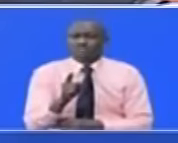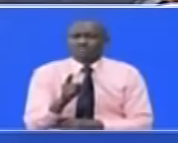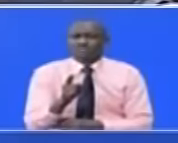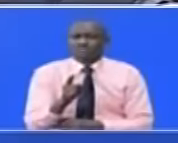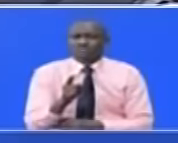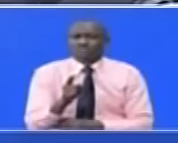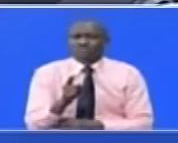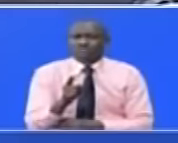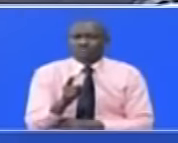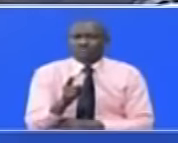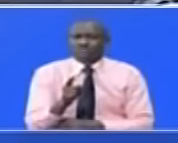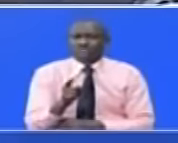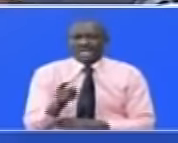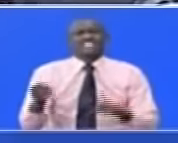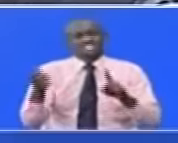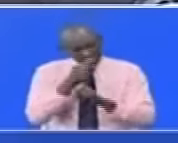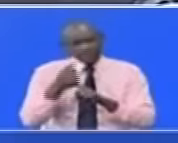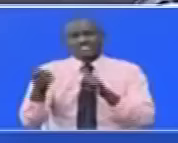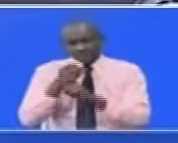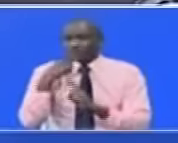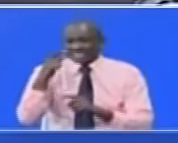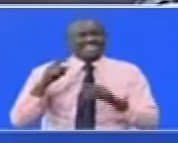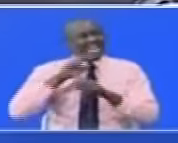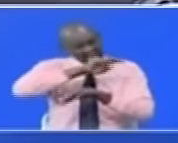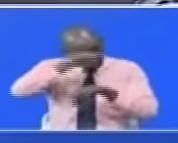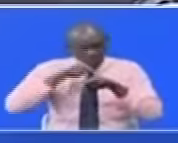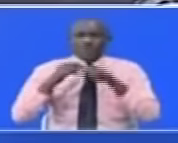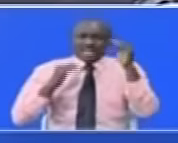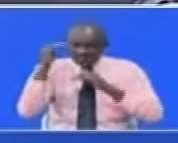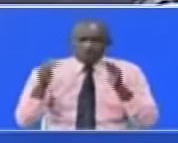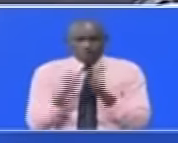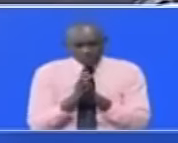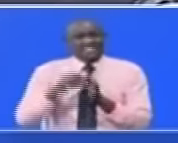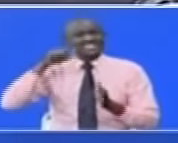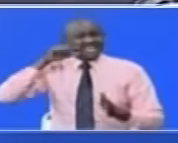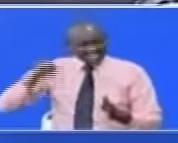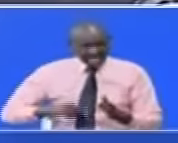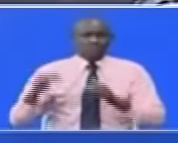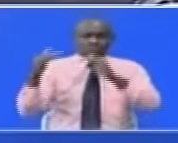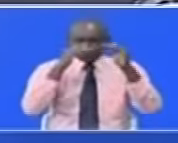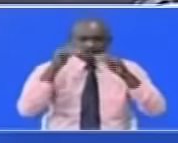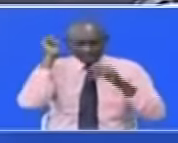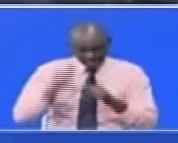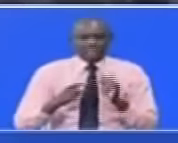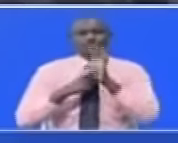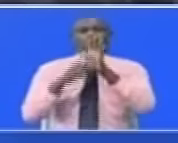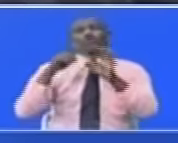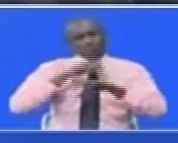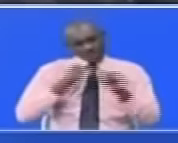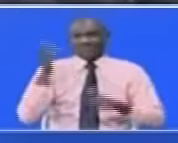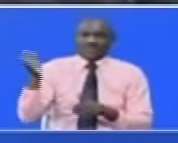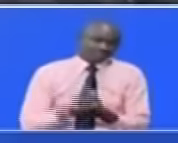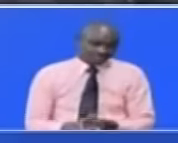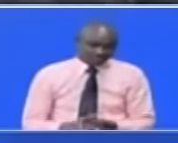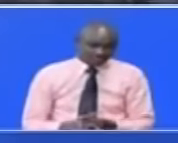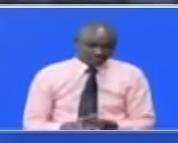the achievements we have raised at the national level of gender parity is also reflected in these counties. Matiang'i